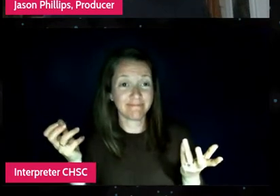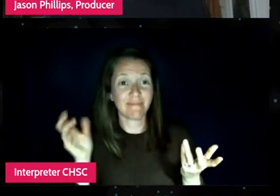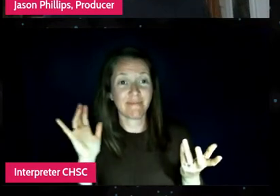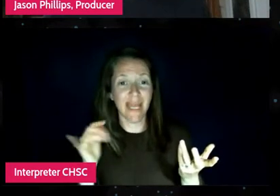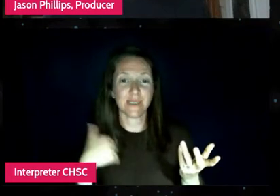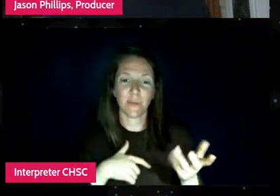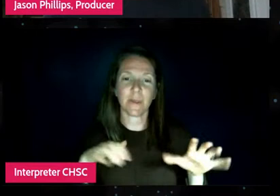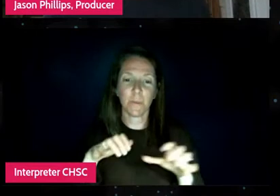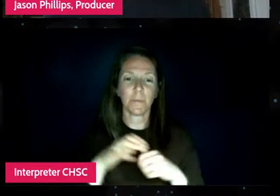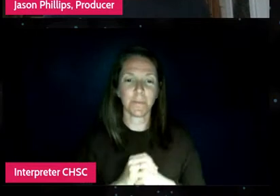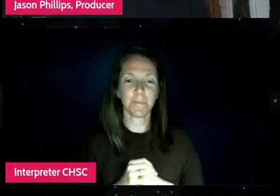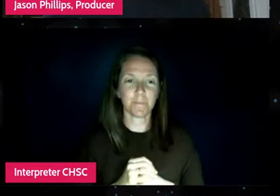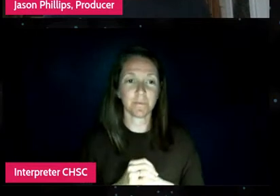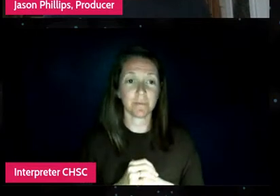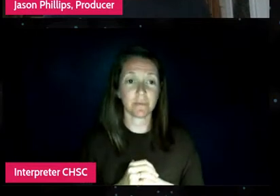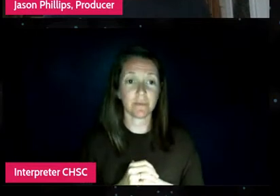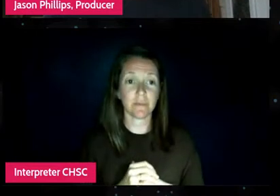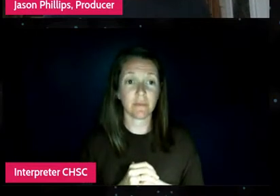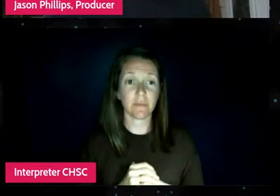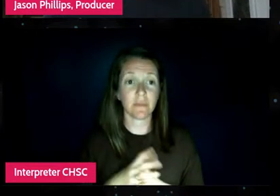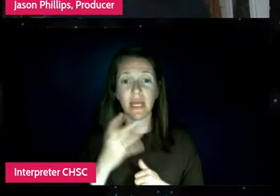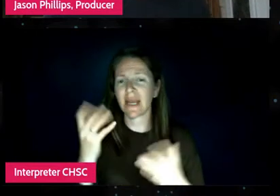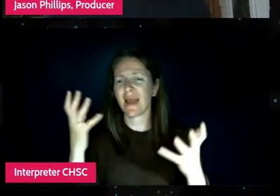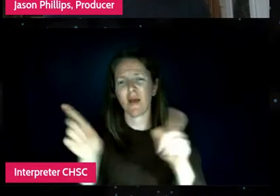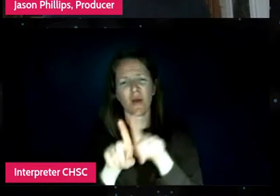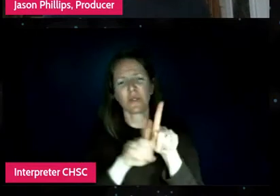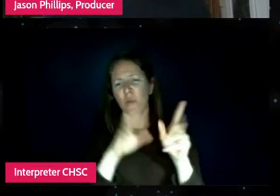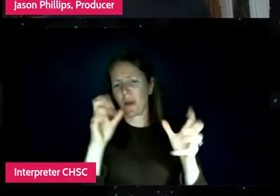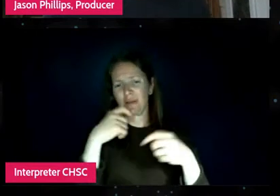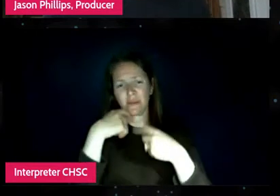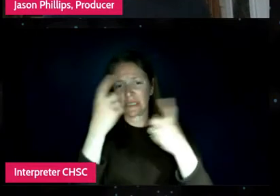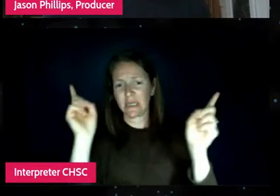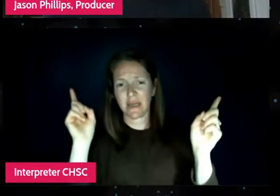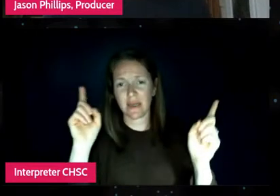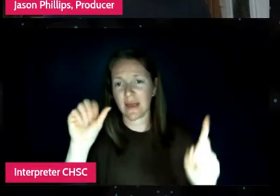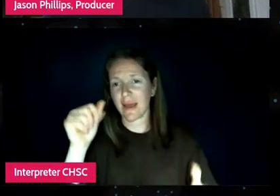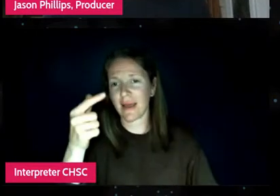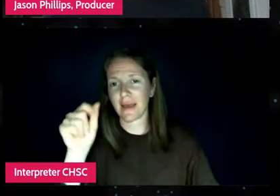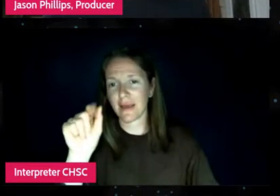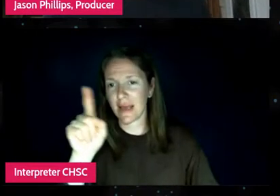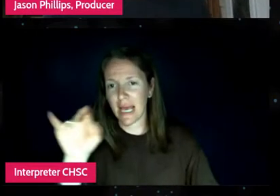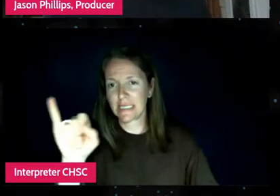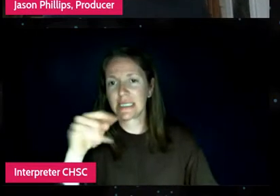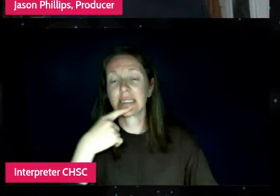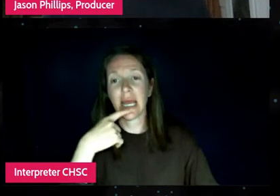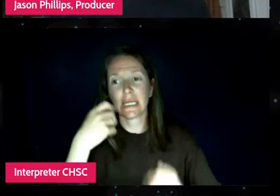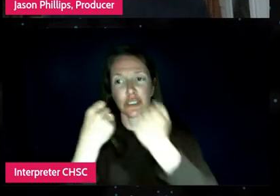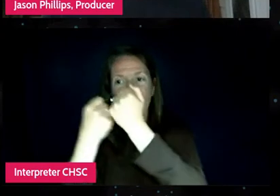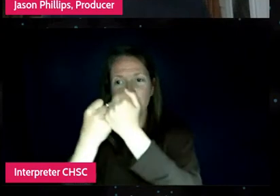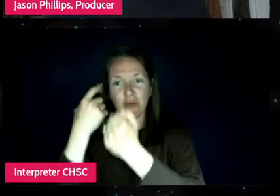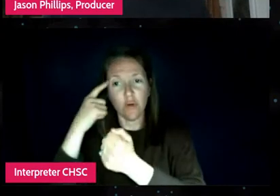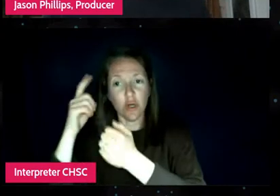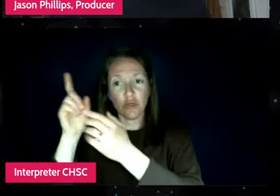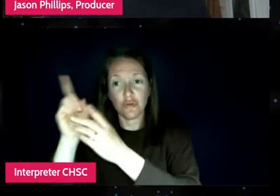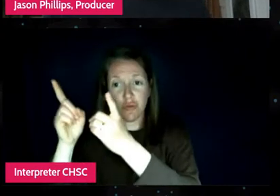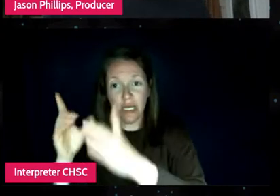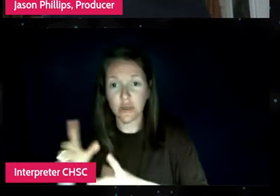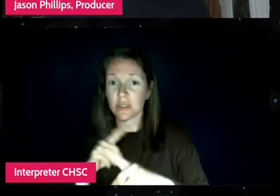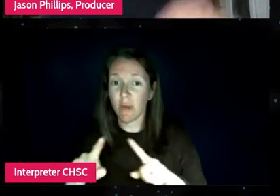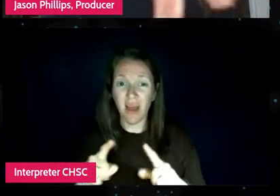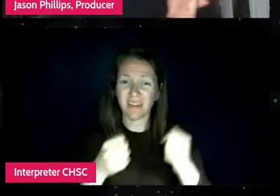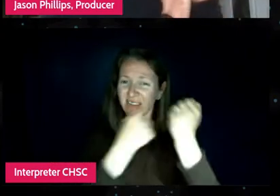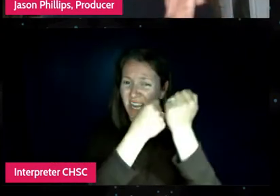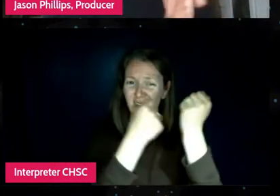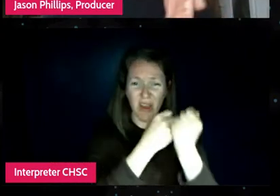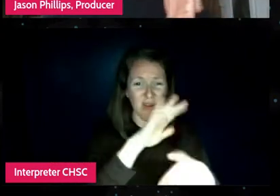do. And and I wanted to also say, I think Agazi said shout out to the directors, but shout out to the writers. Shout out